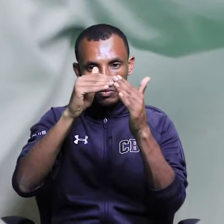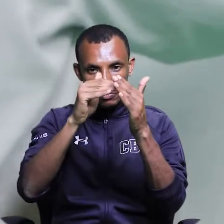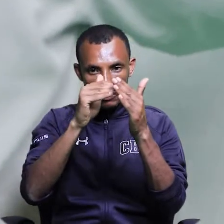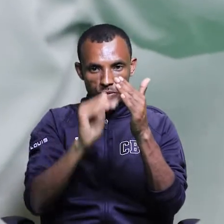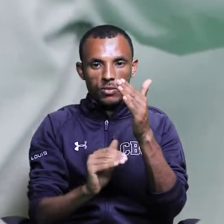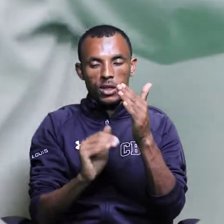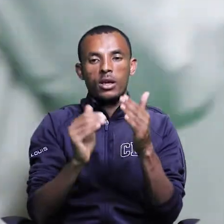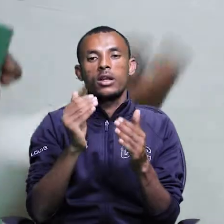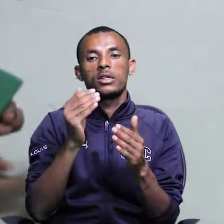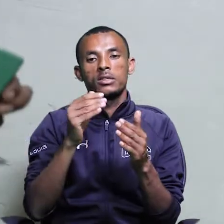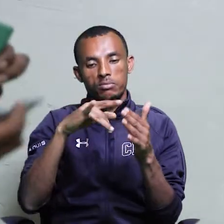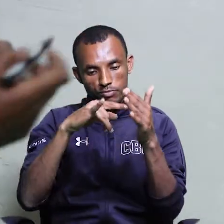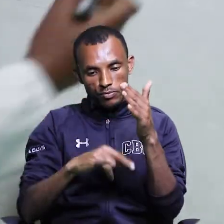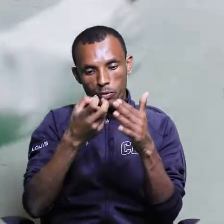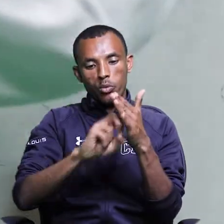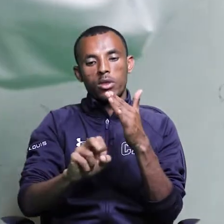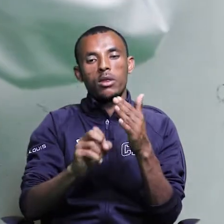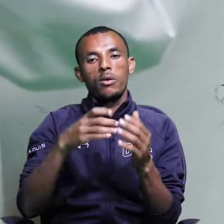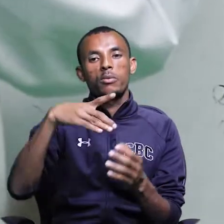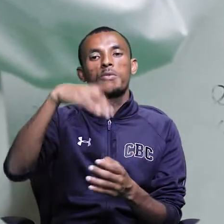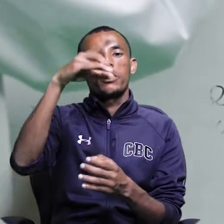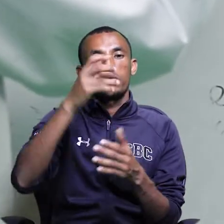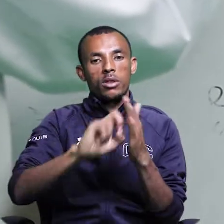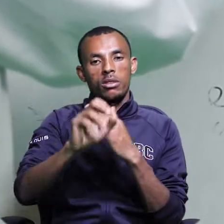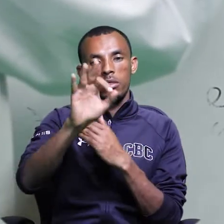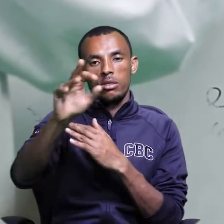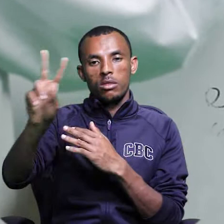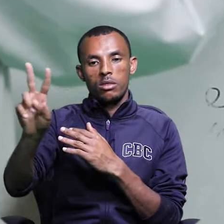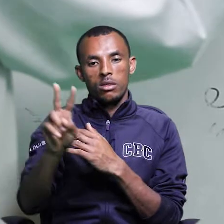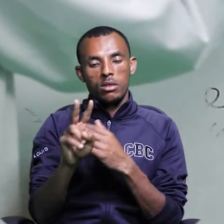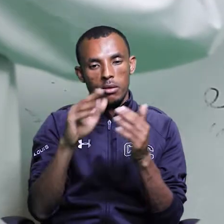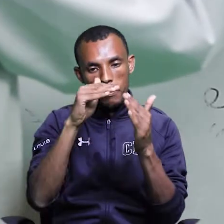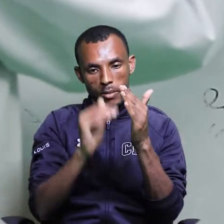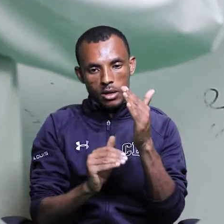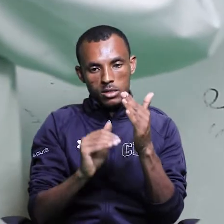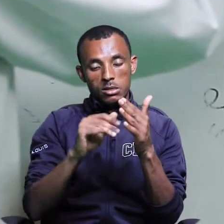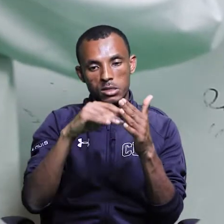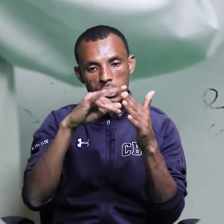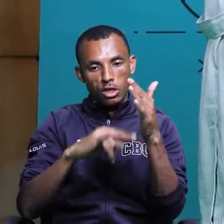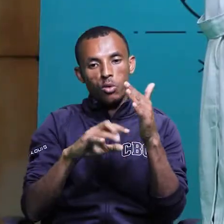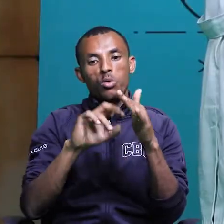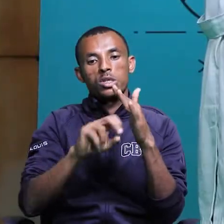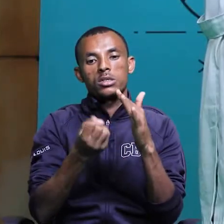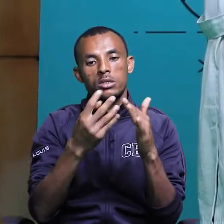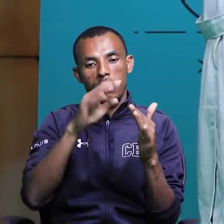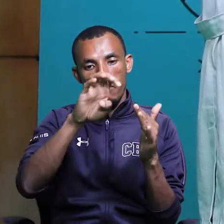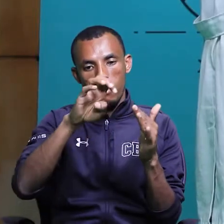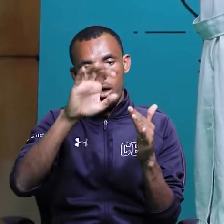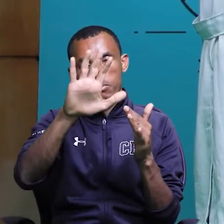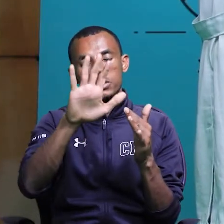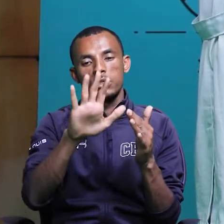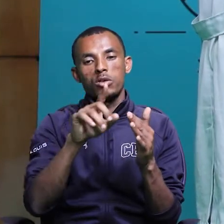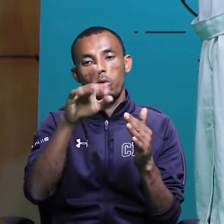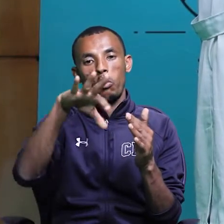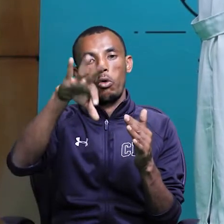of a data given. So maximum value it was 92 minus minimum value to be 45. You have